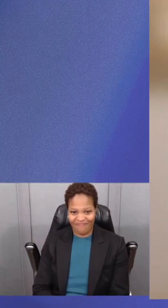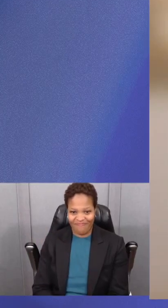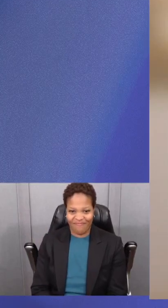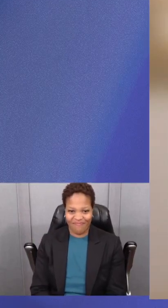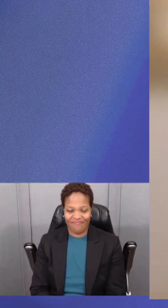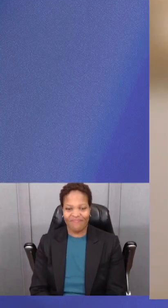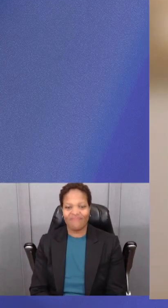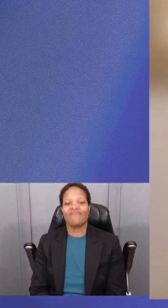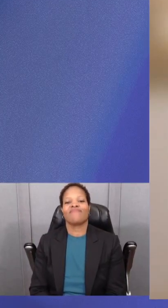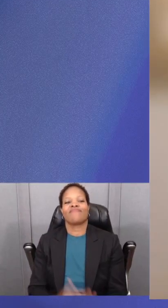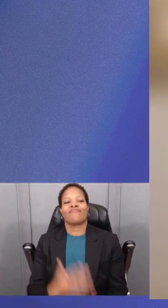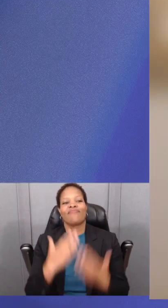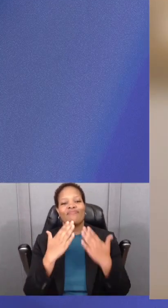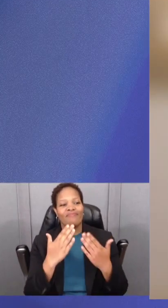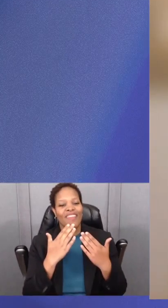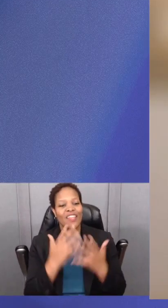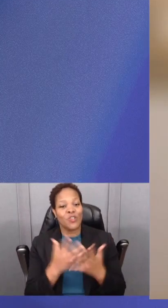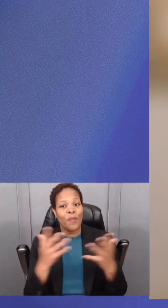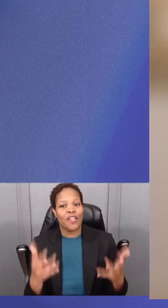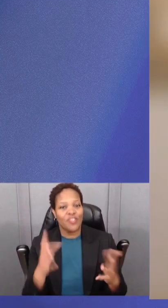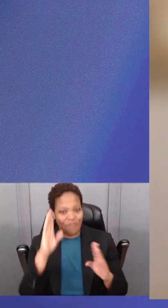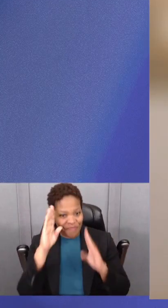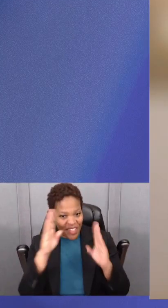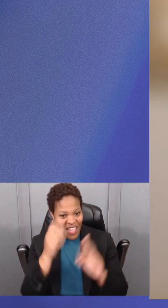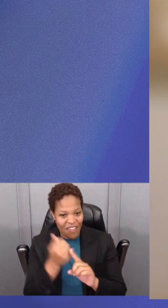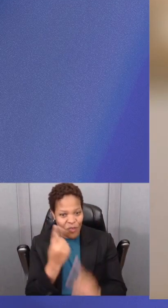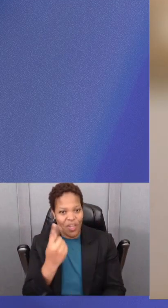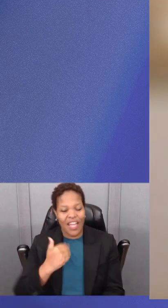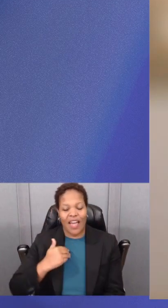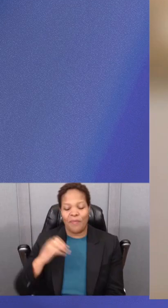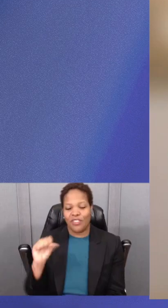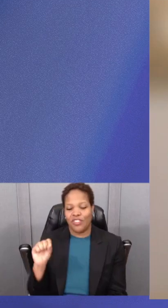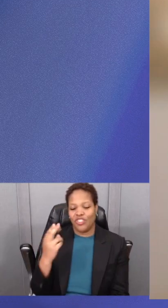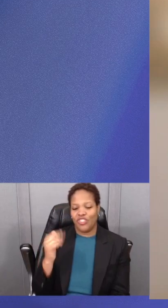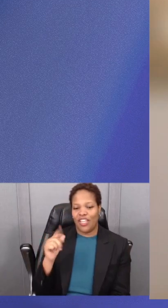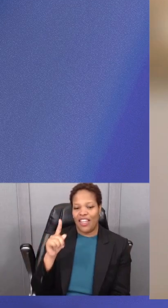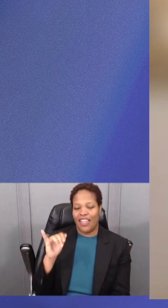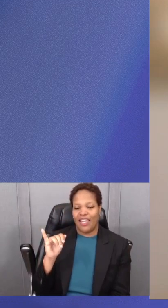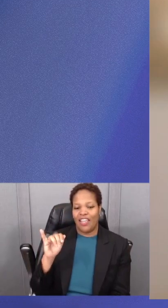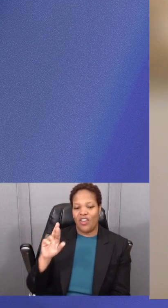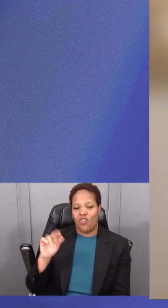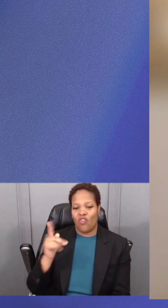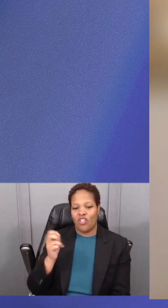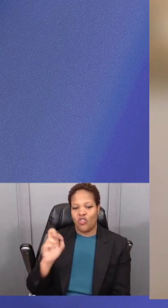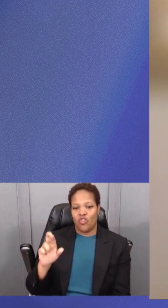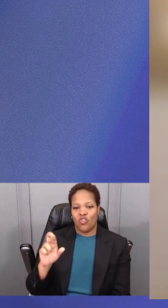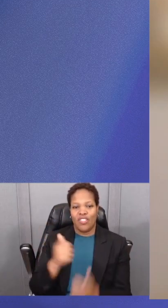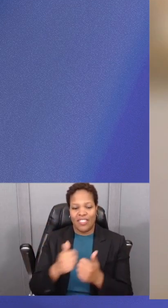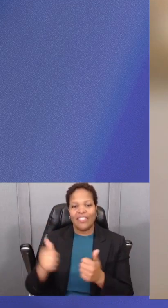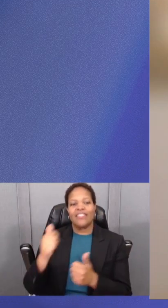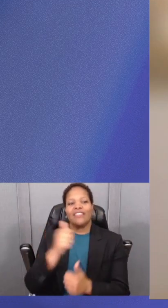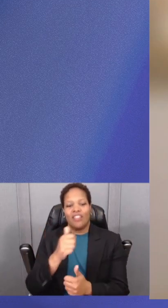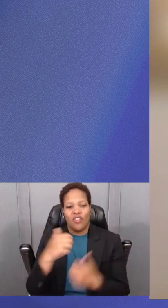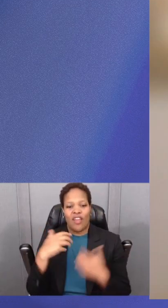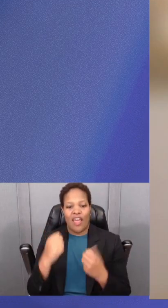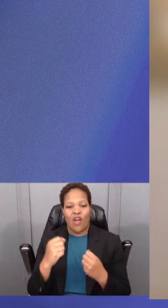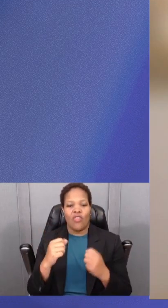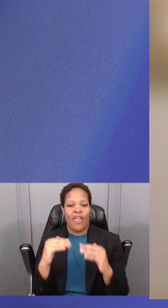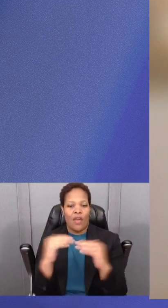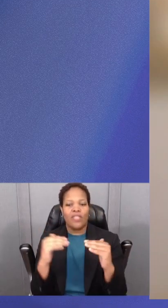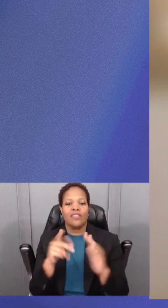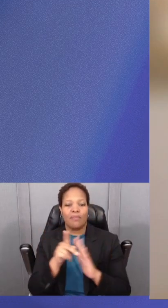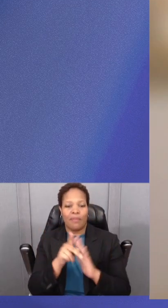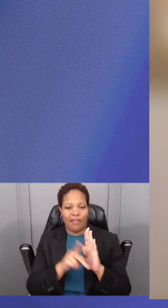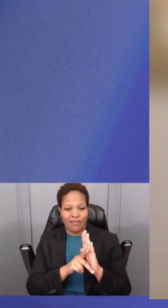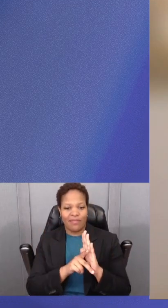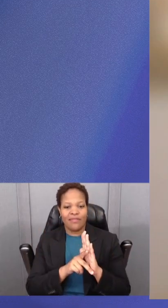Great, thanks so much. Hi, everyone. I'm Shalini Raichur, Senior Policy Analyst for Health Equity at AHIP. Before I begin today, I'd like to